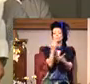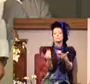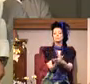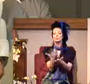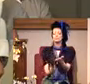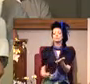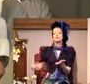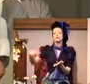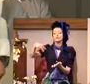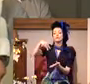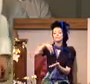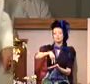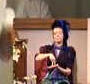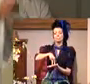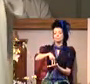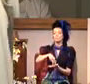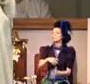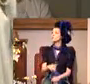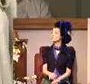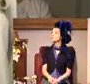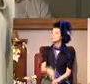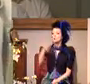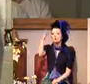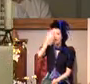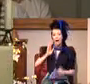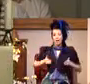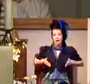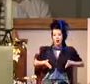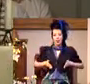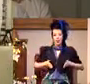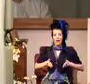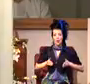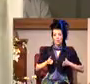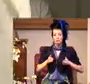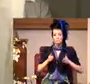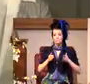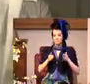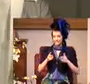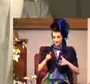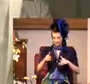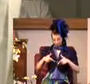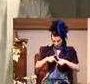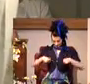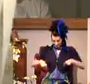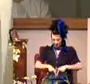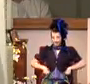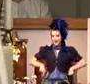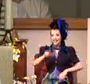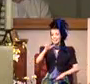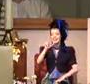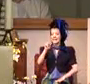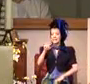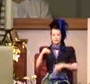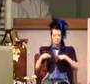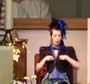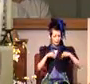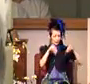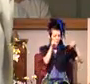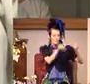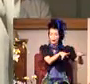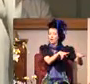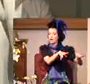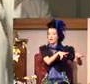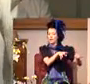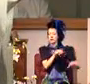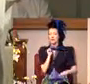resurrection. So may God allow us this morning to let the linens be the linens and let ourselves